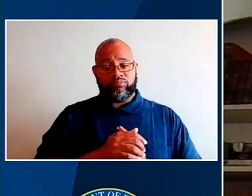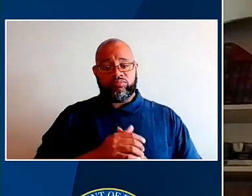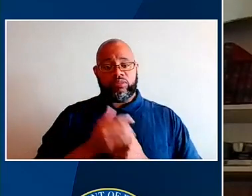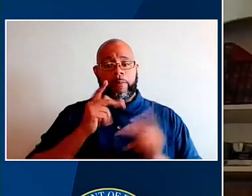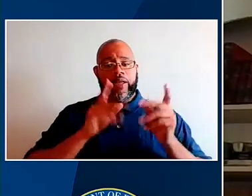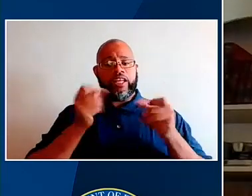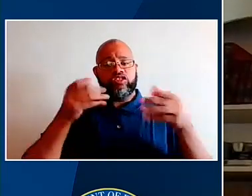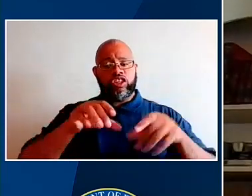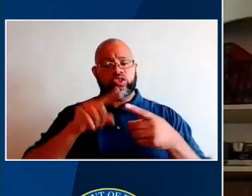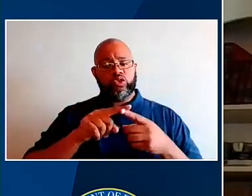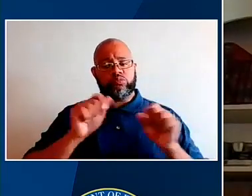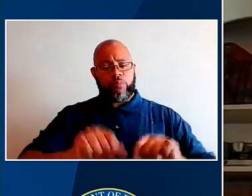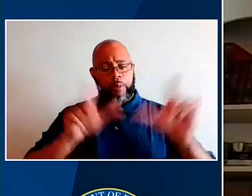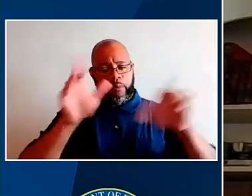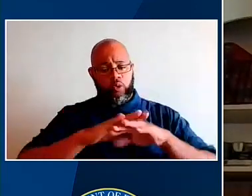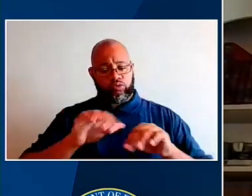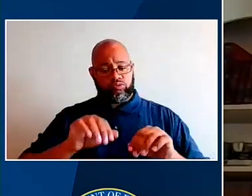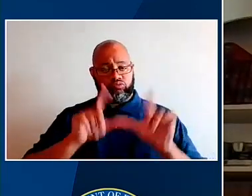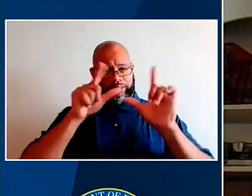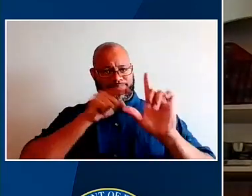chance to pull that up on the screen.